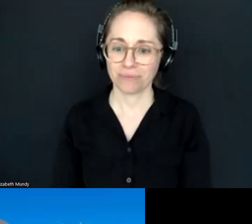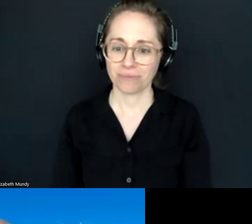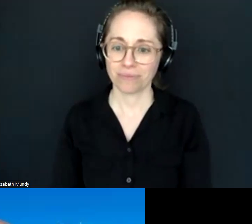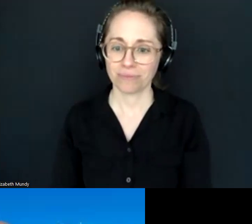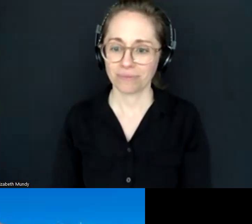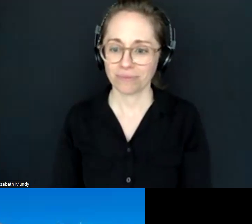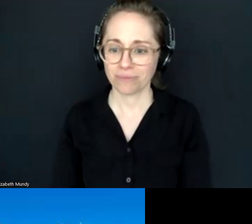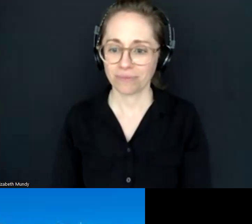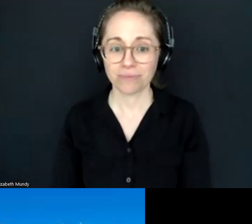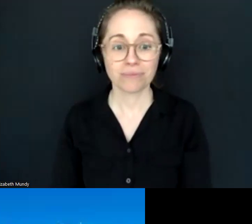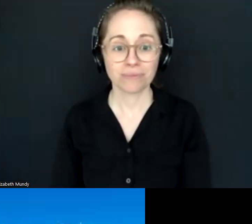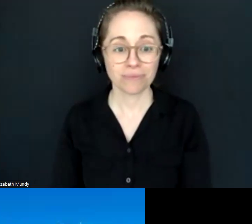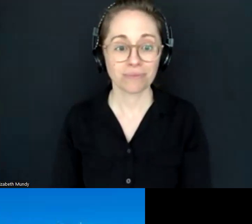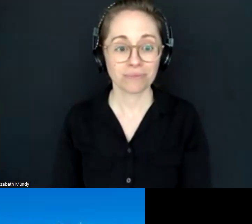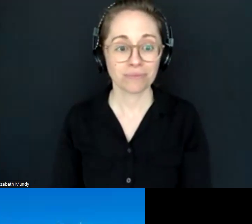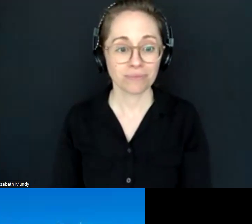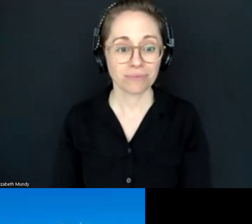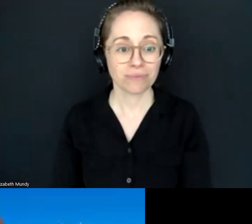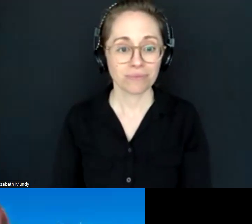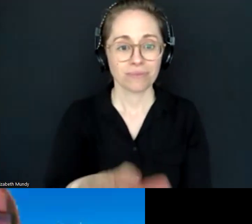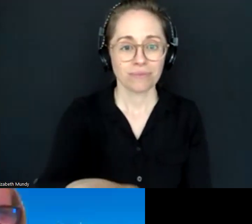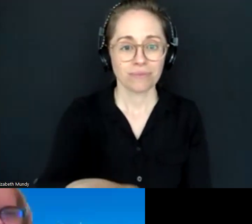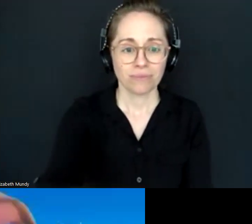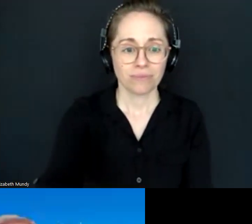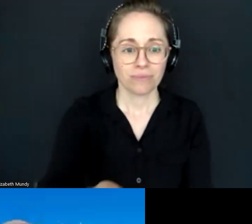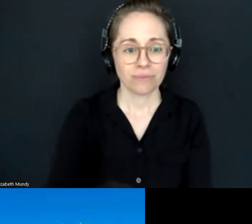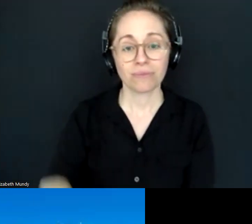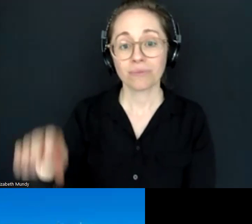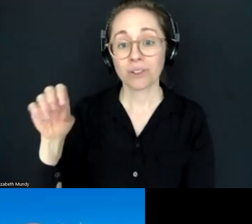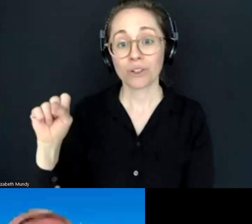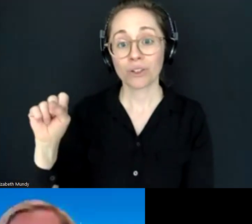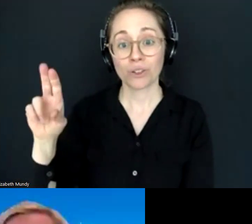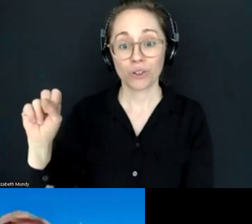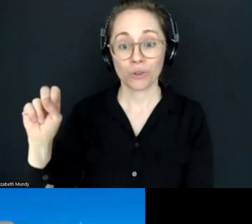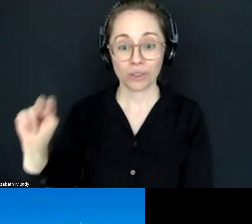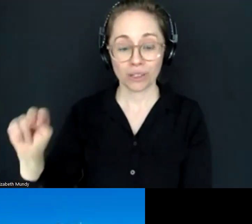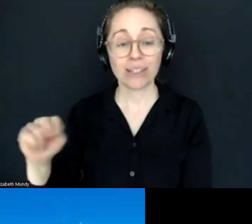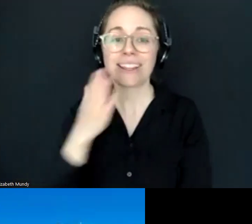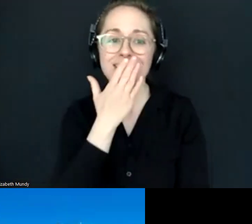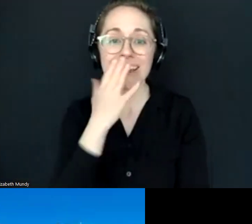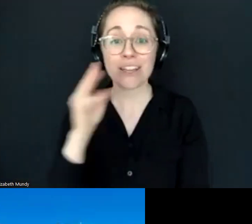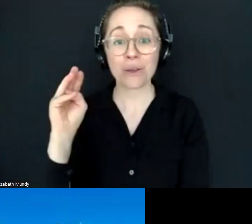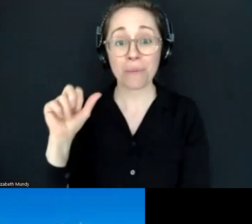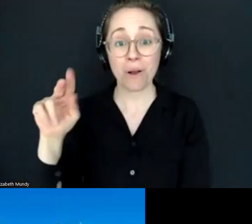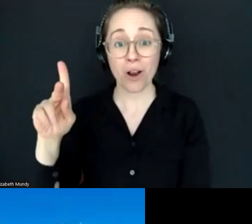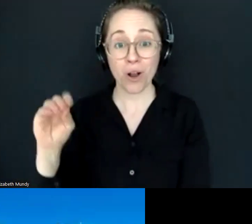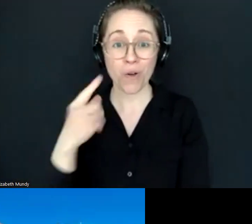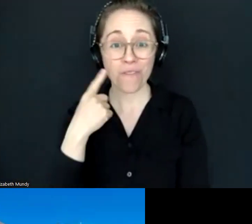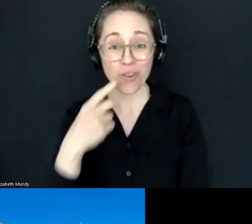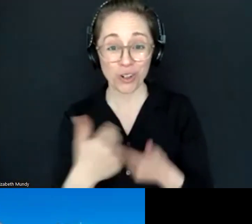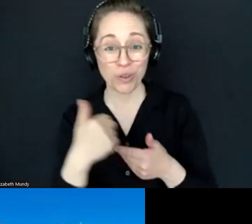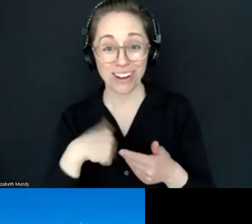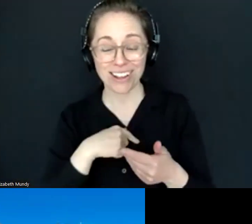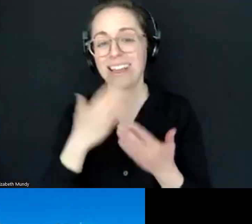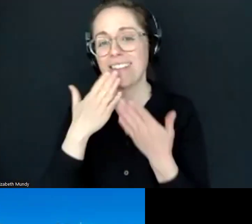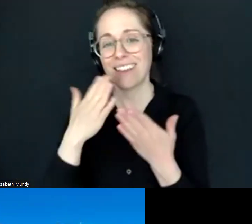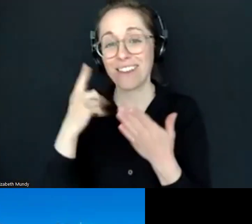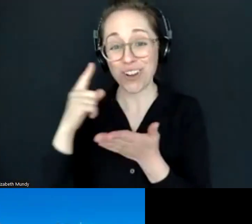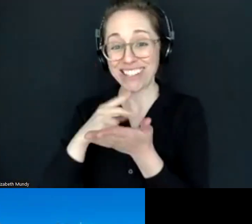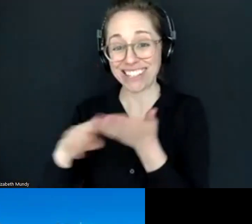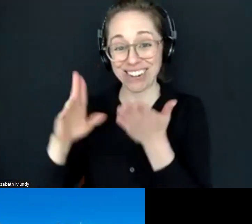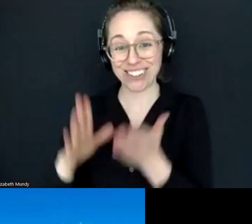Great. Marco, thank you so much for joining us, and for the secretary for catching up on the plane on the